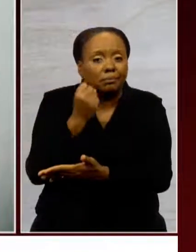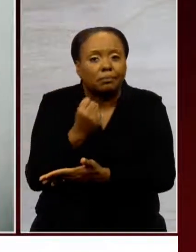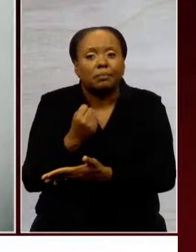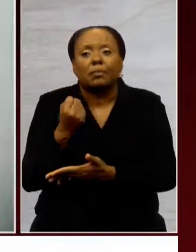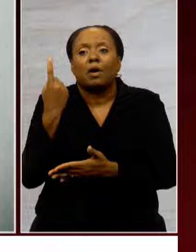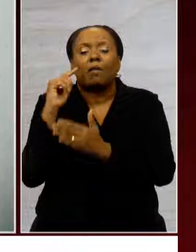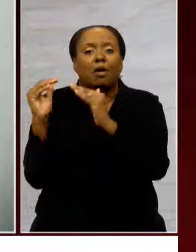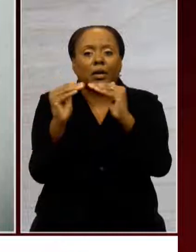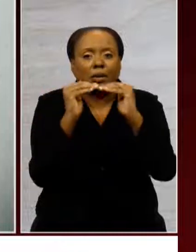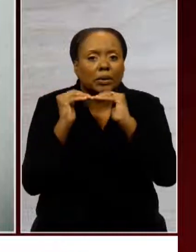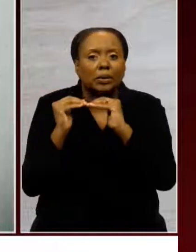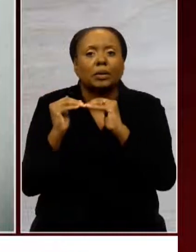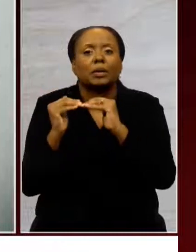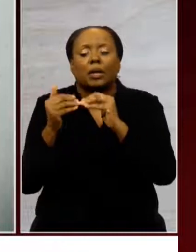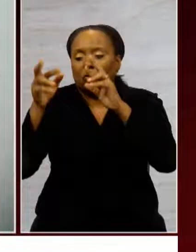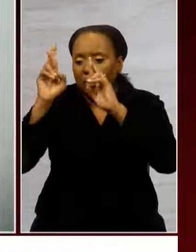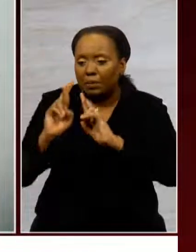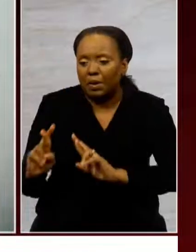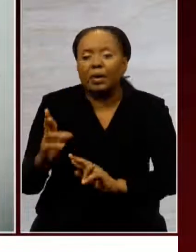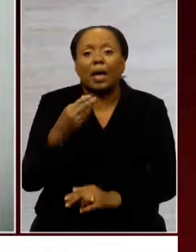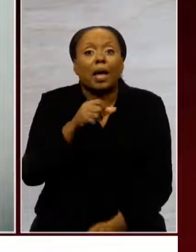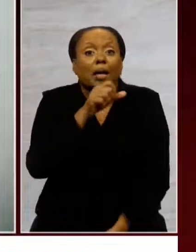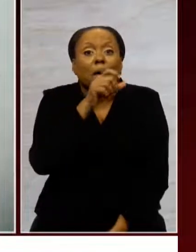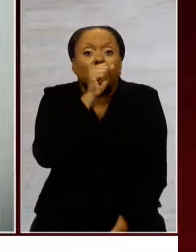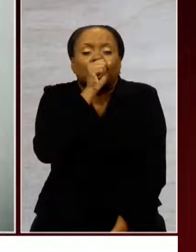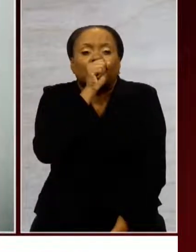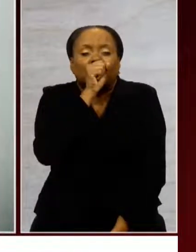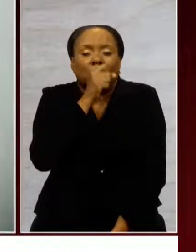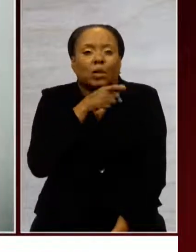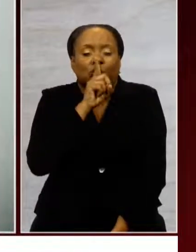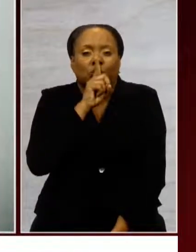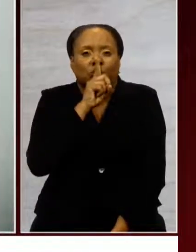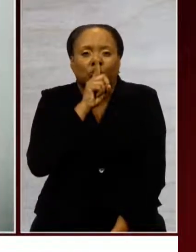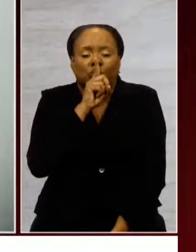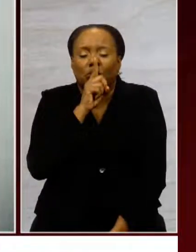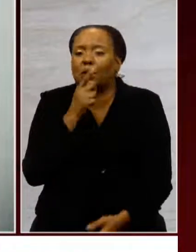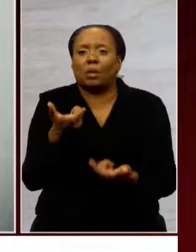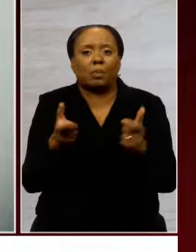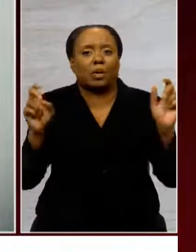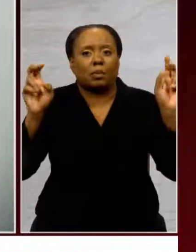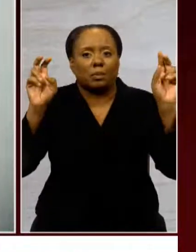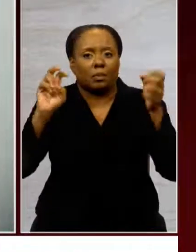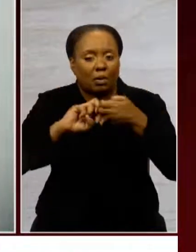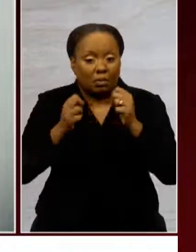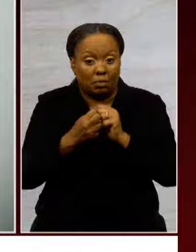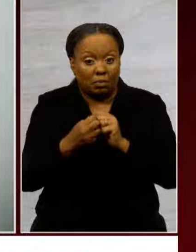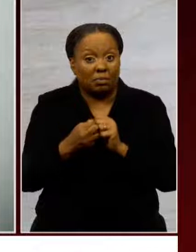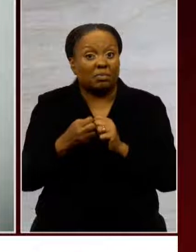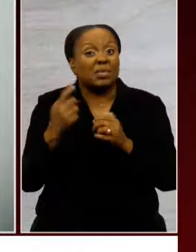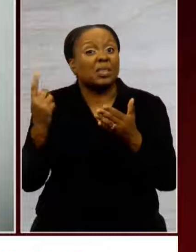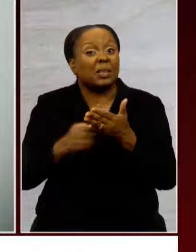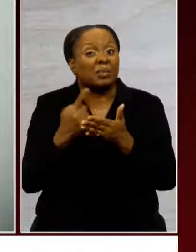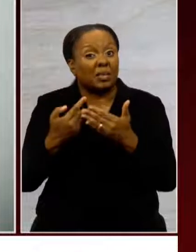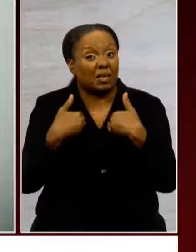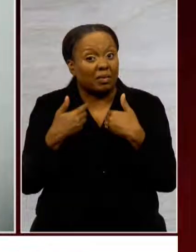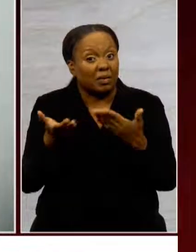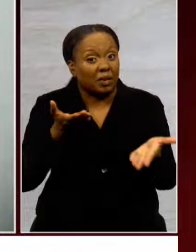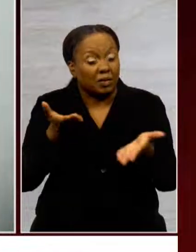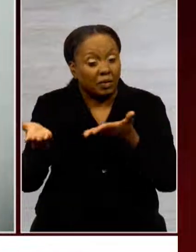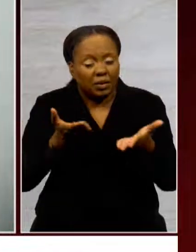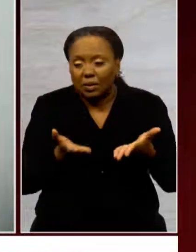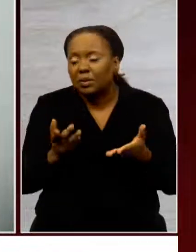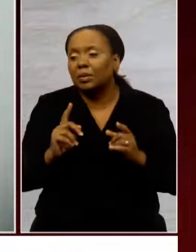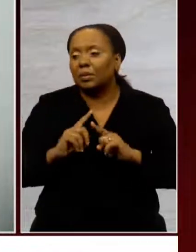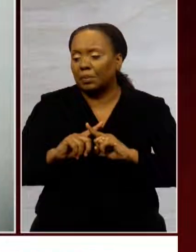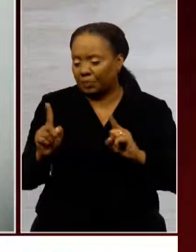and confidential manner. Because that's another big issue. A lot of time the services are there, but they're provided in such a